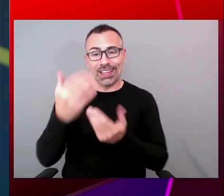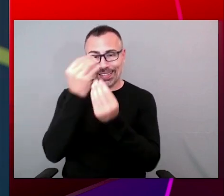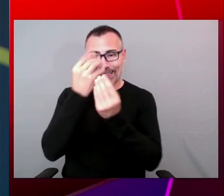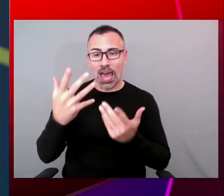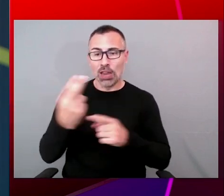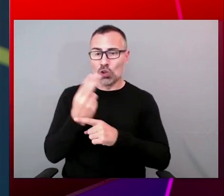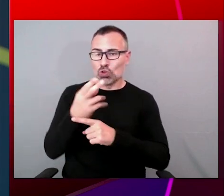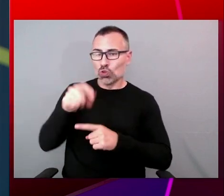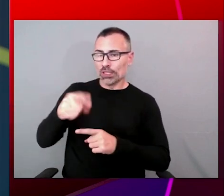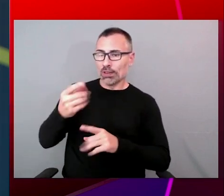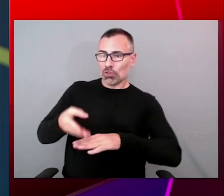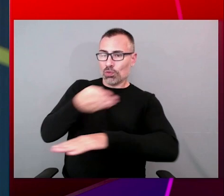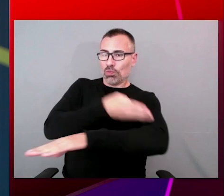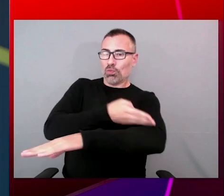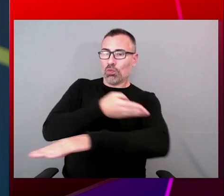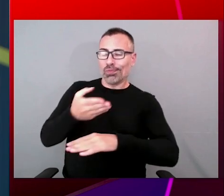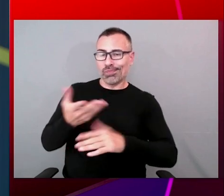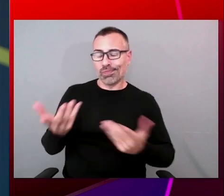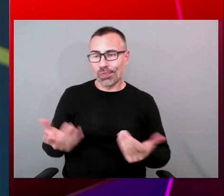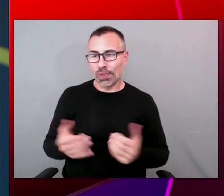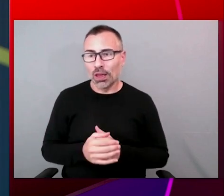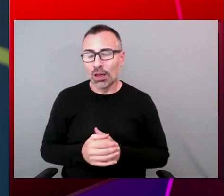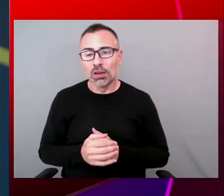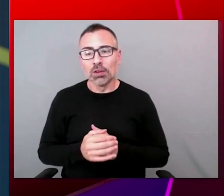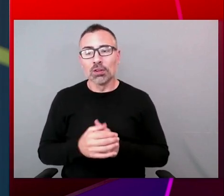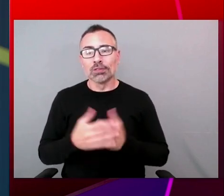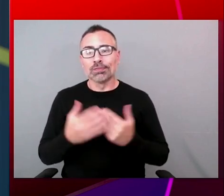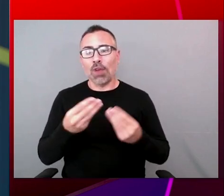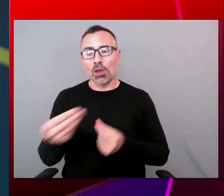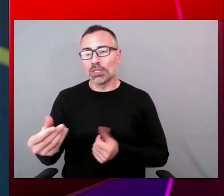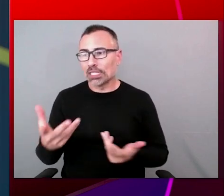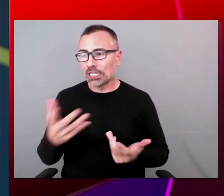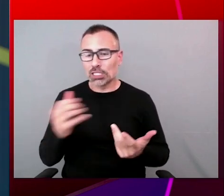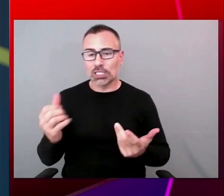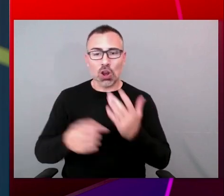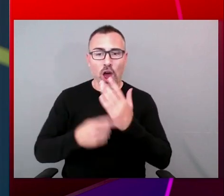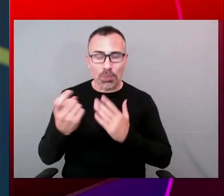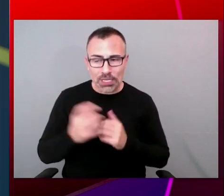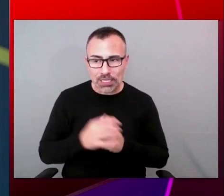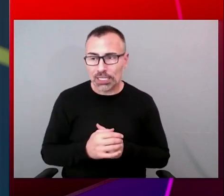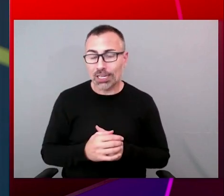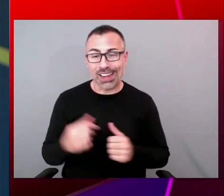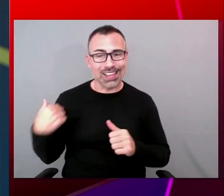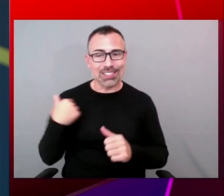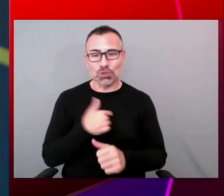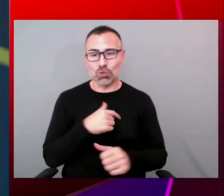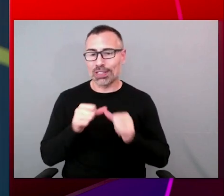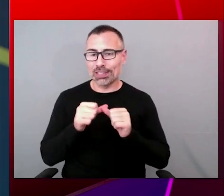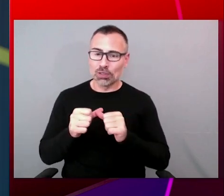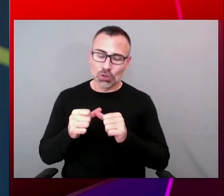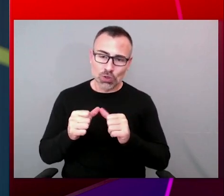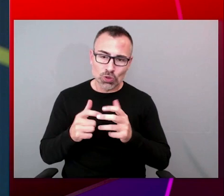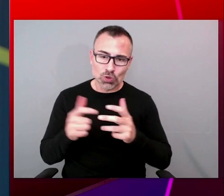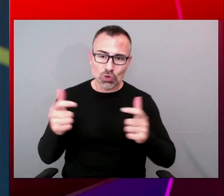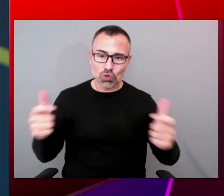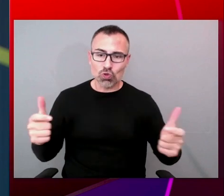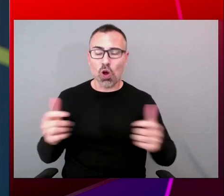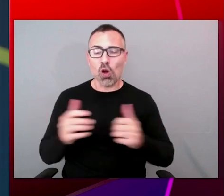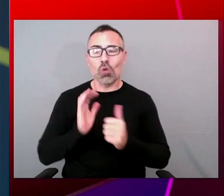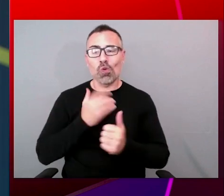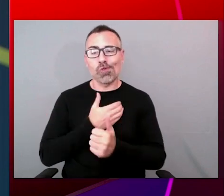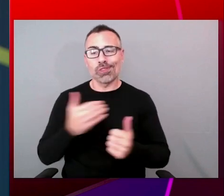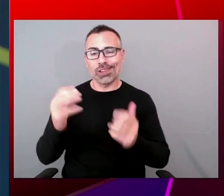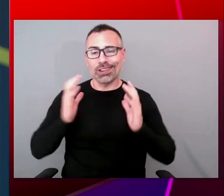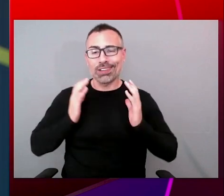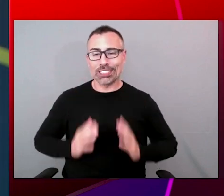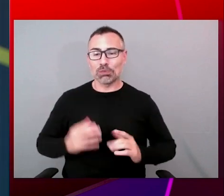optimization and automation. And then as we've gone and continued to grow with our customers, have gotten into data lakes and those sorts of things where